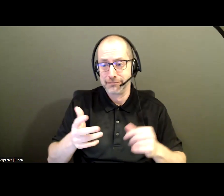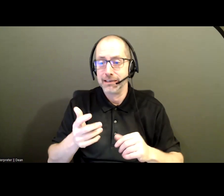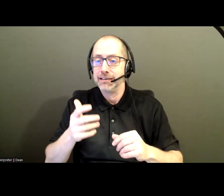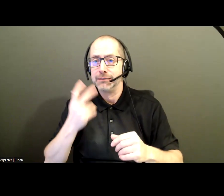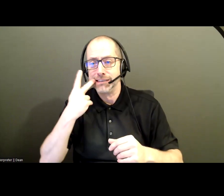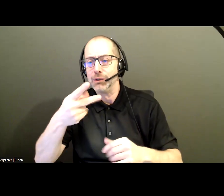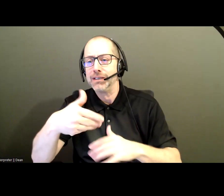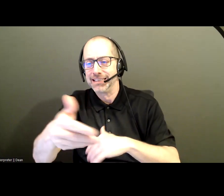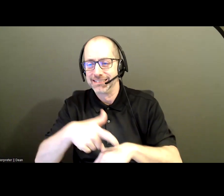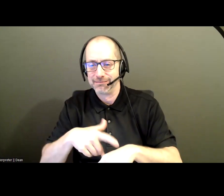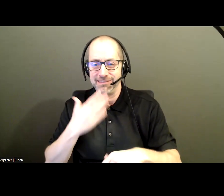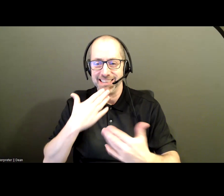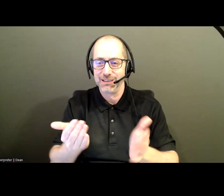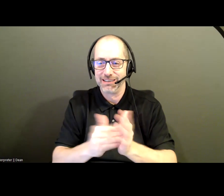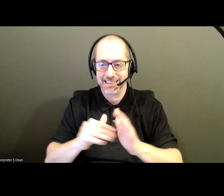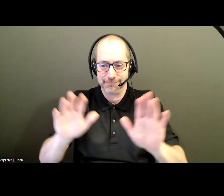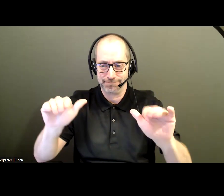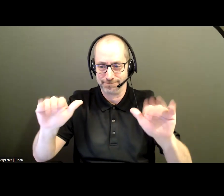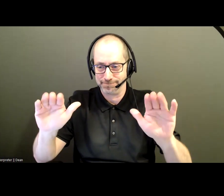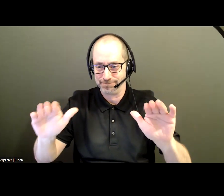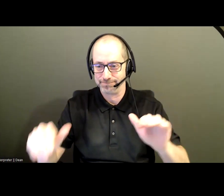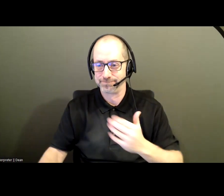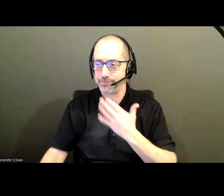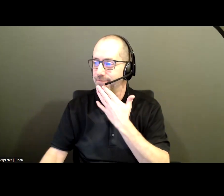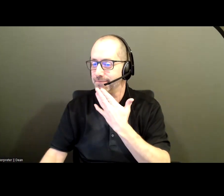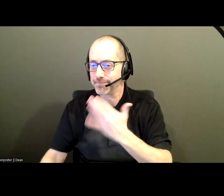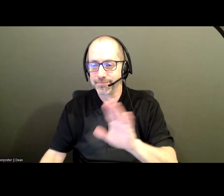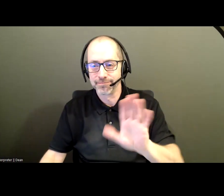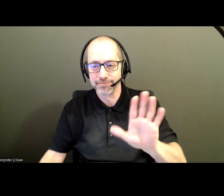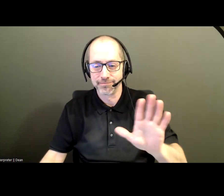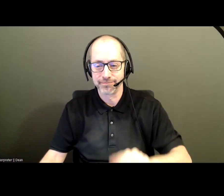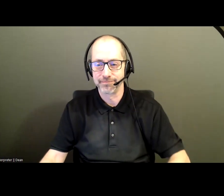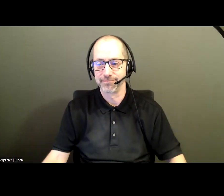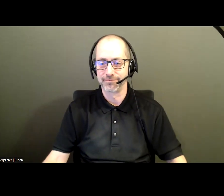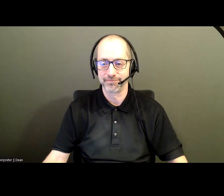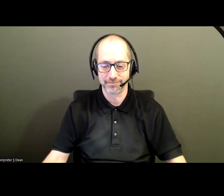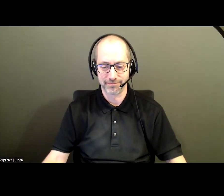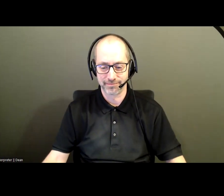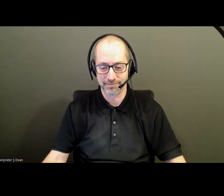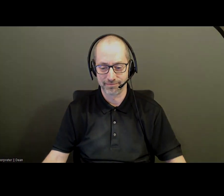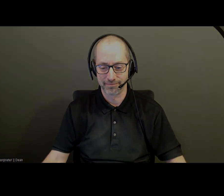Thanks, everyone. Thank you, Kathy, for facilitating the discussion.